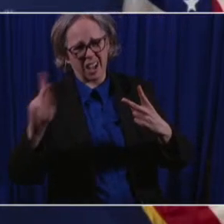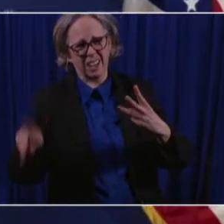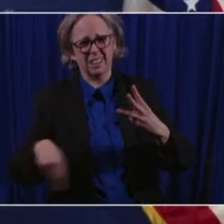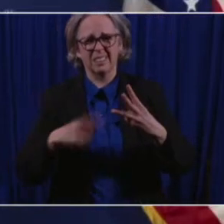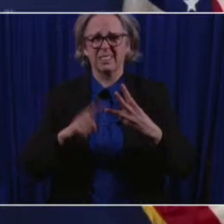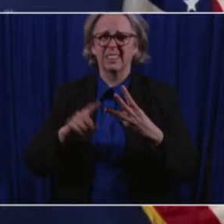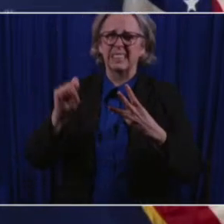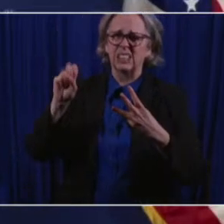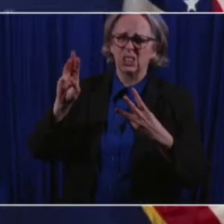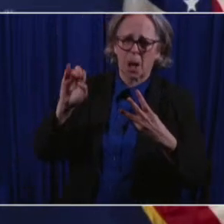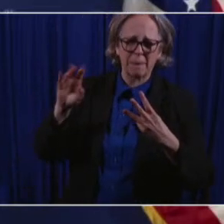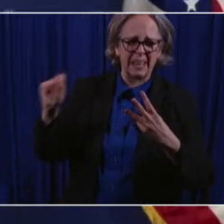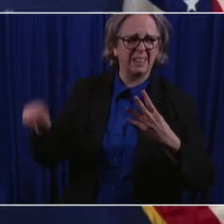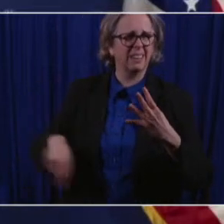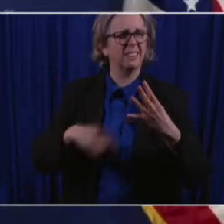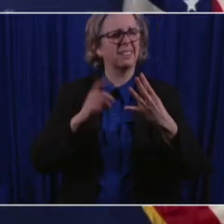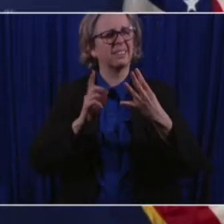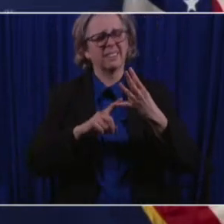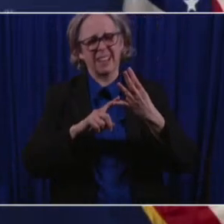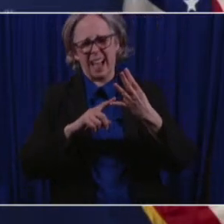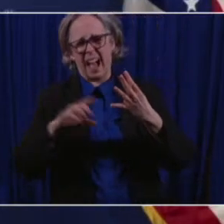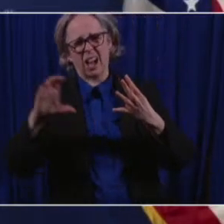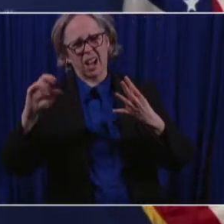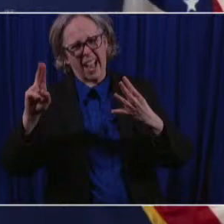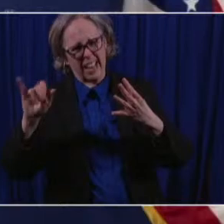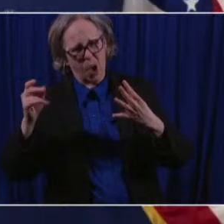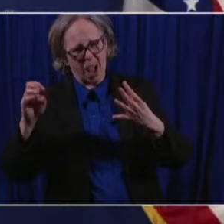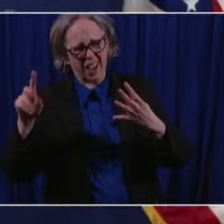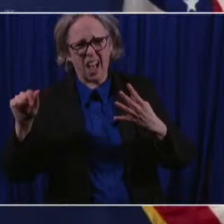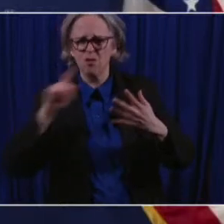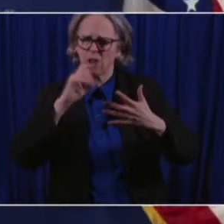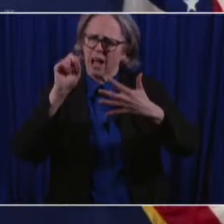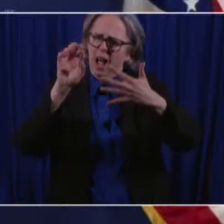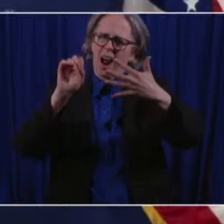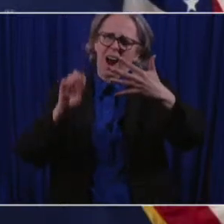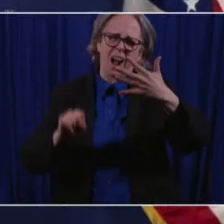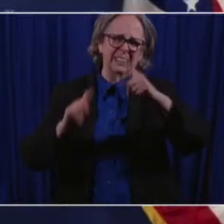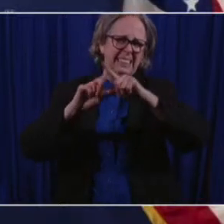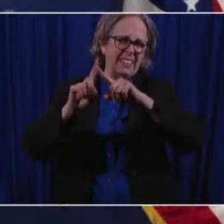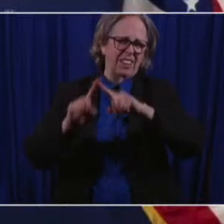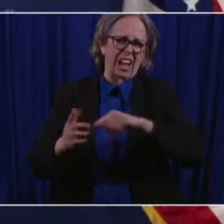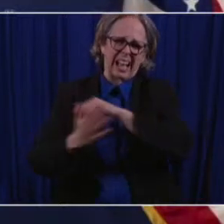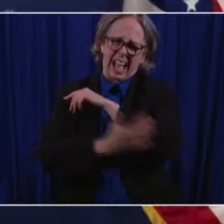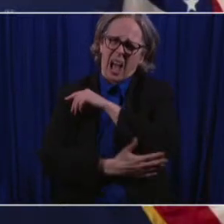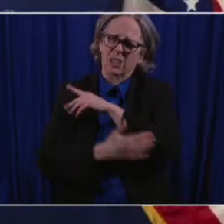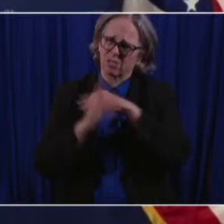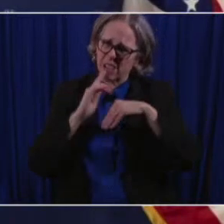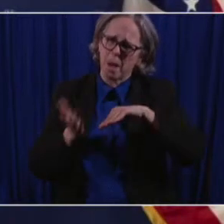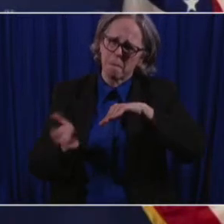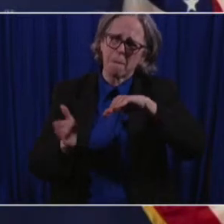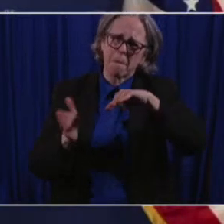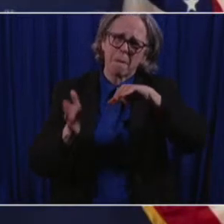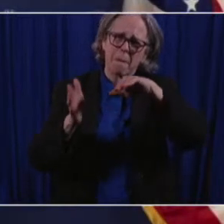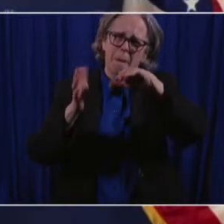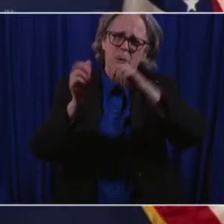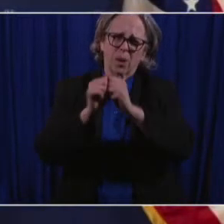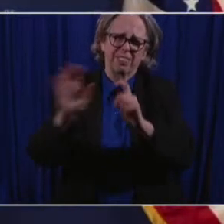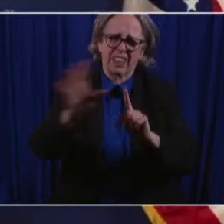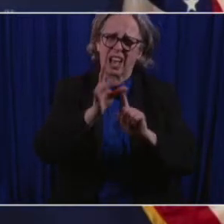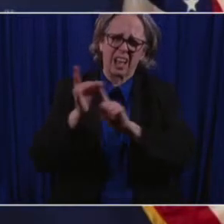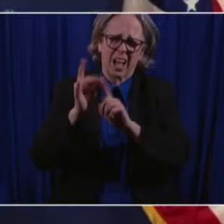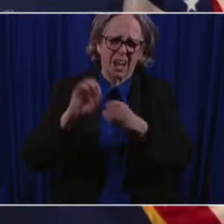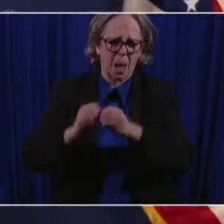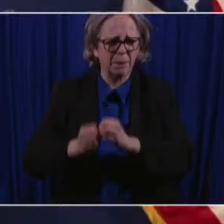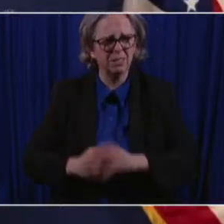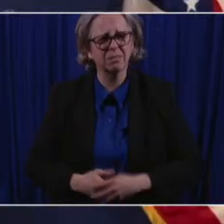Erie, Madison, Wood, and on down. Eric, let's look at the next slide. I asked our team to put the top